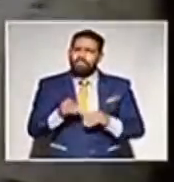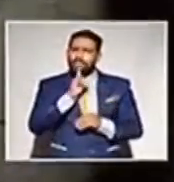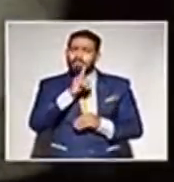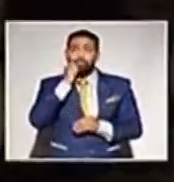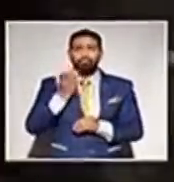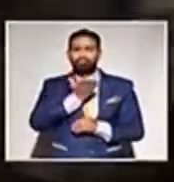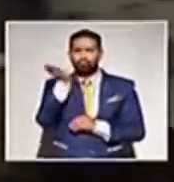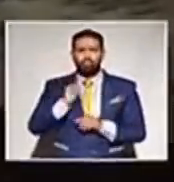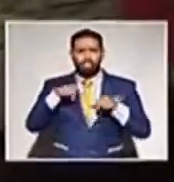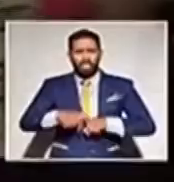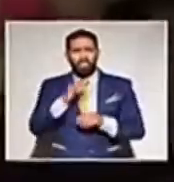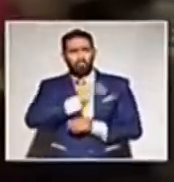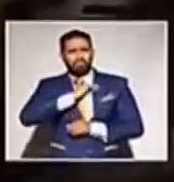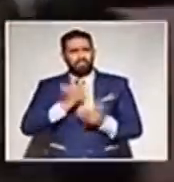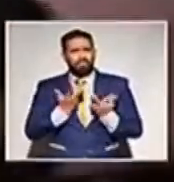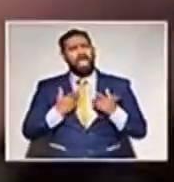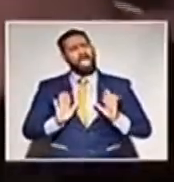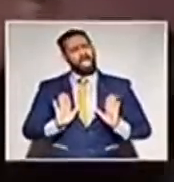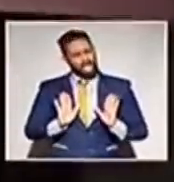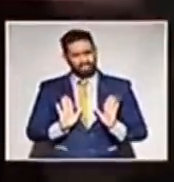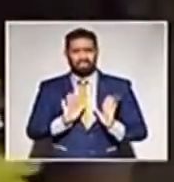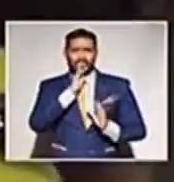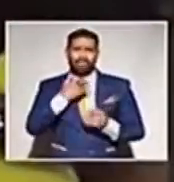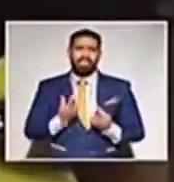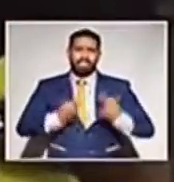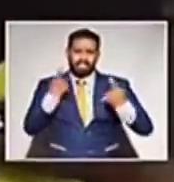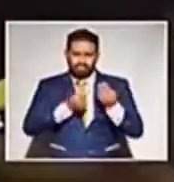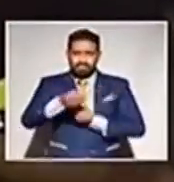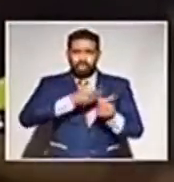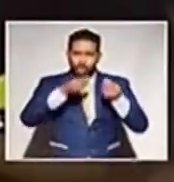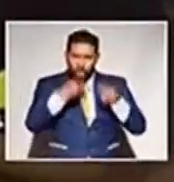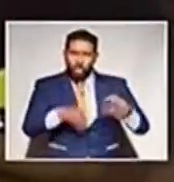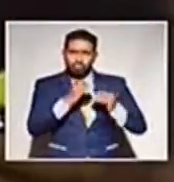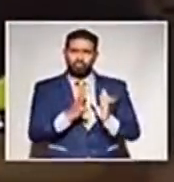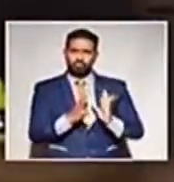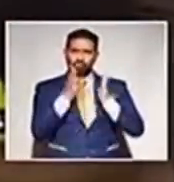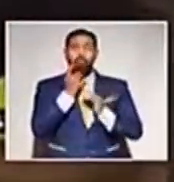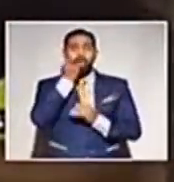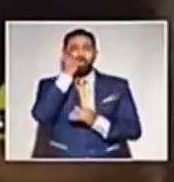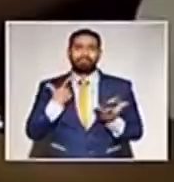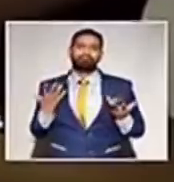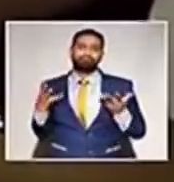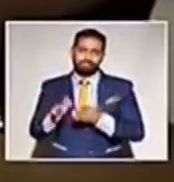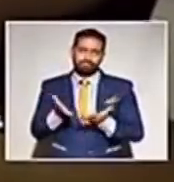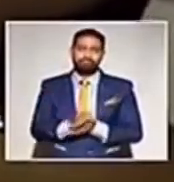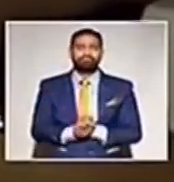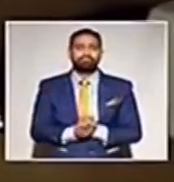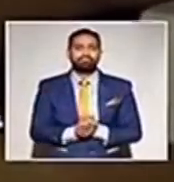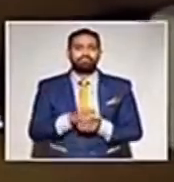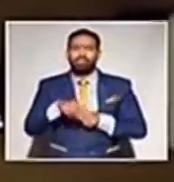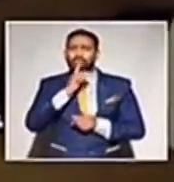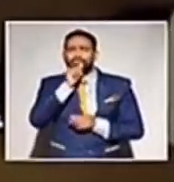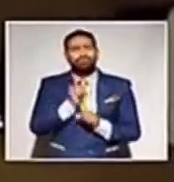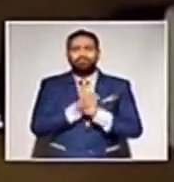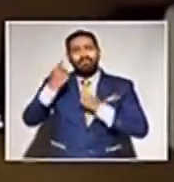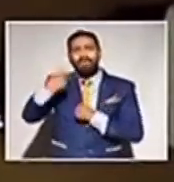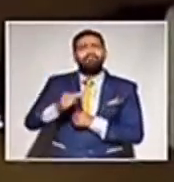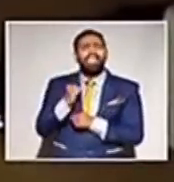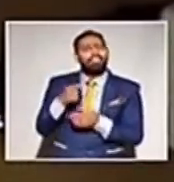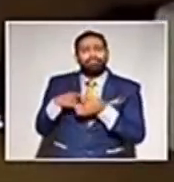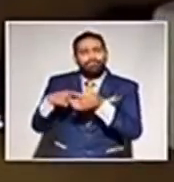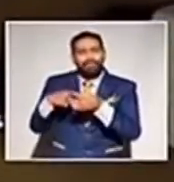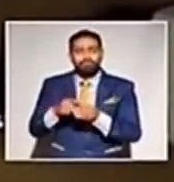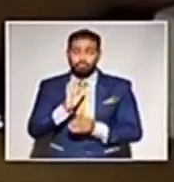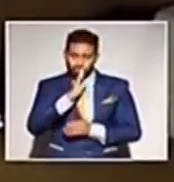brunt of this economic crisis anymore. Why have you decided to come out to the streets? Because it's important for the people of